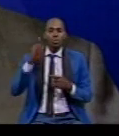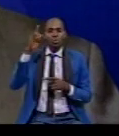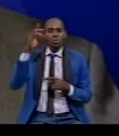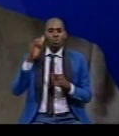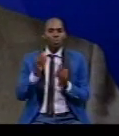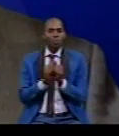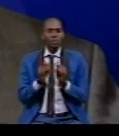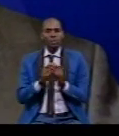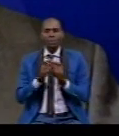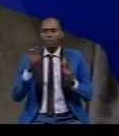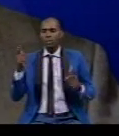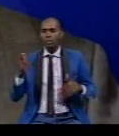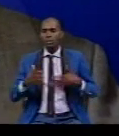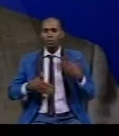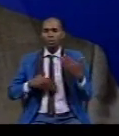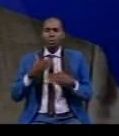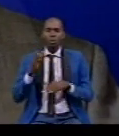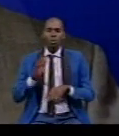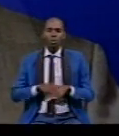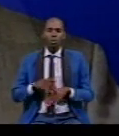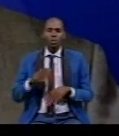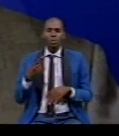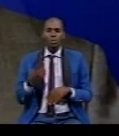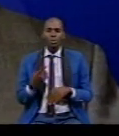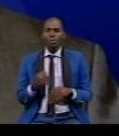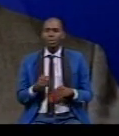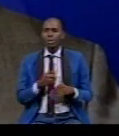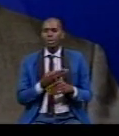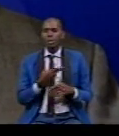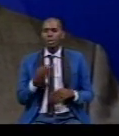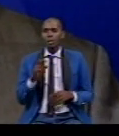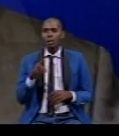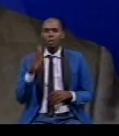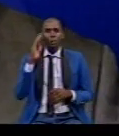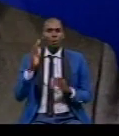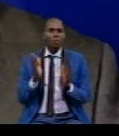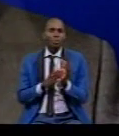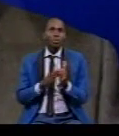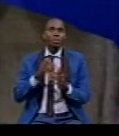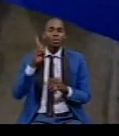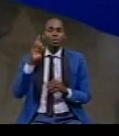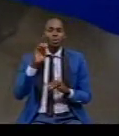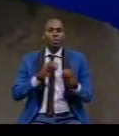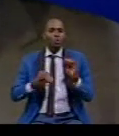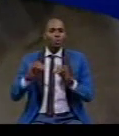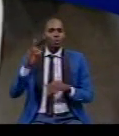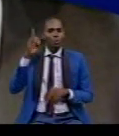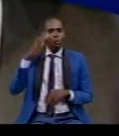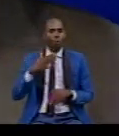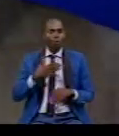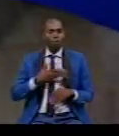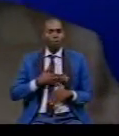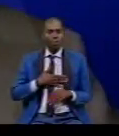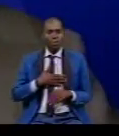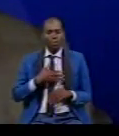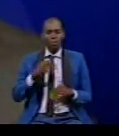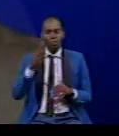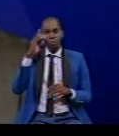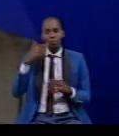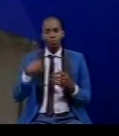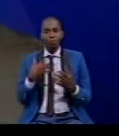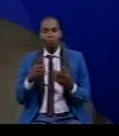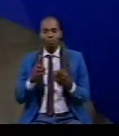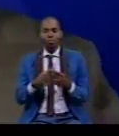leaning on him, being supported by him in your soul, in your spirit, in your